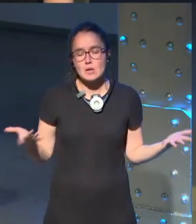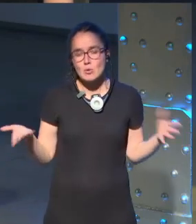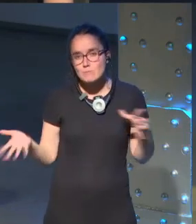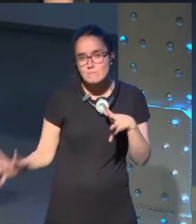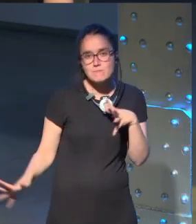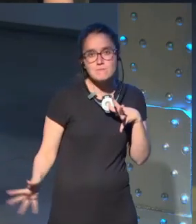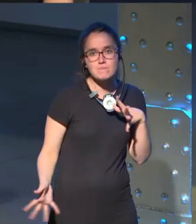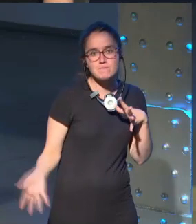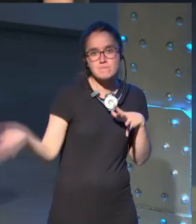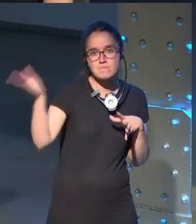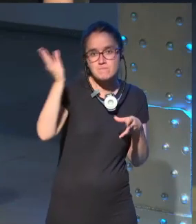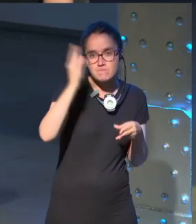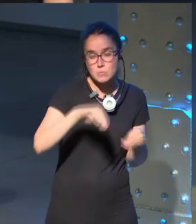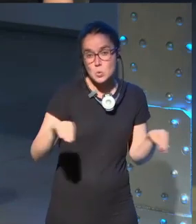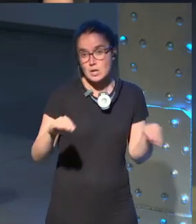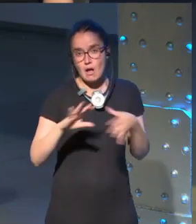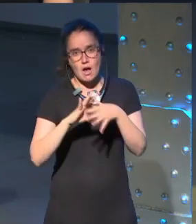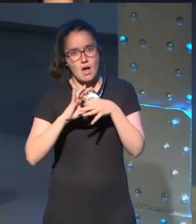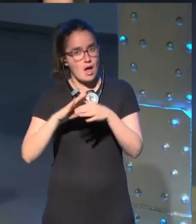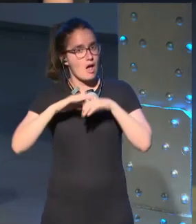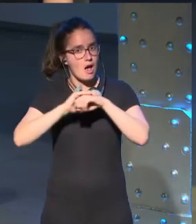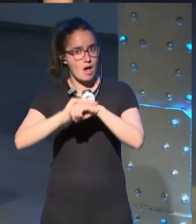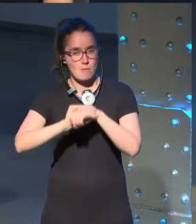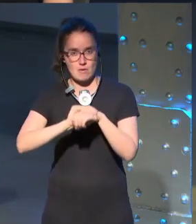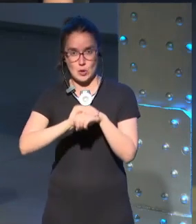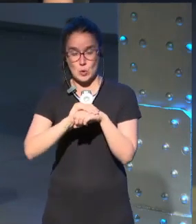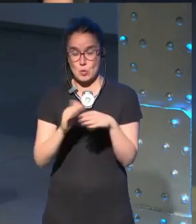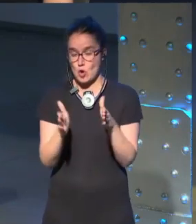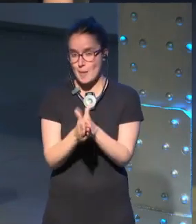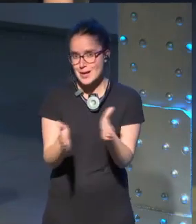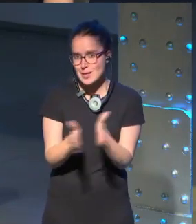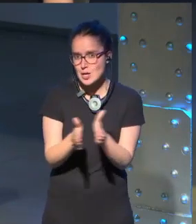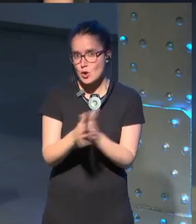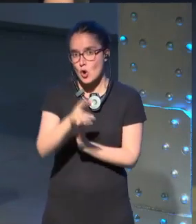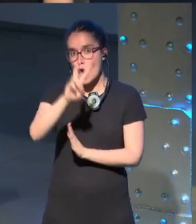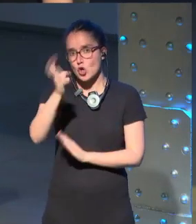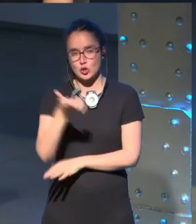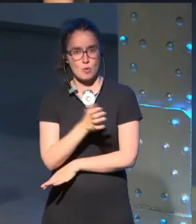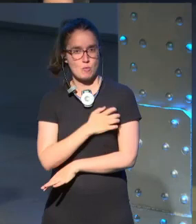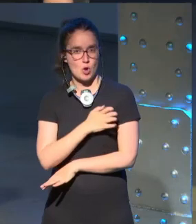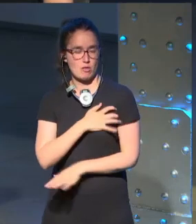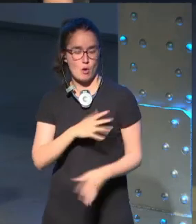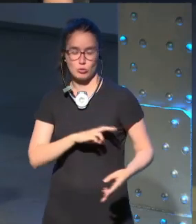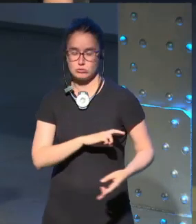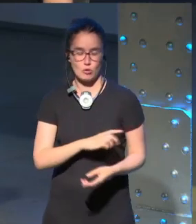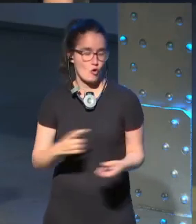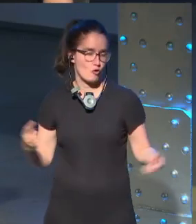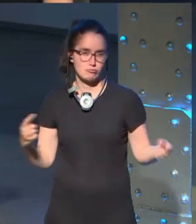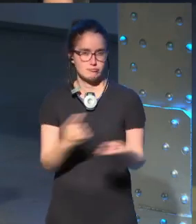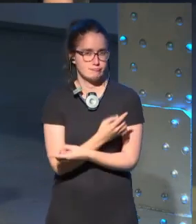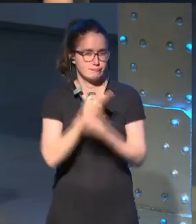cop partner who's rough and vulgar and loud, and that's the core of Jack